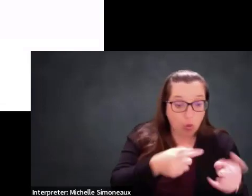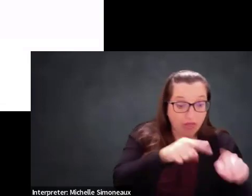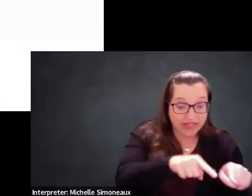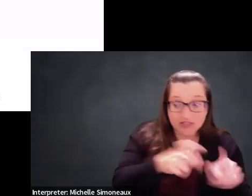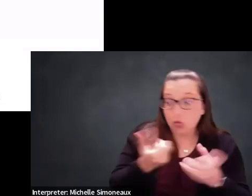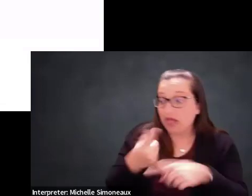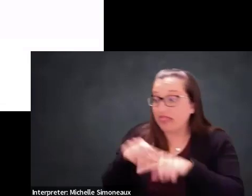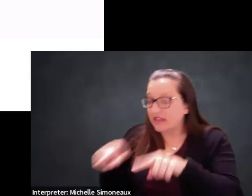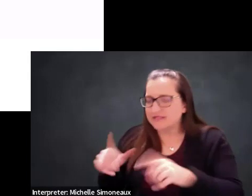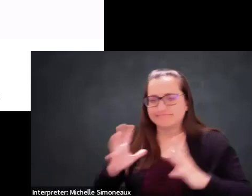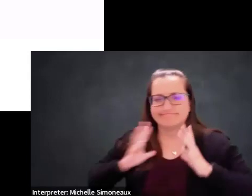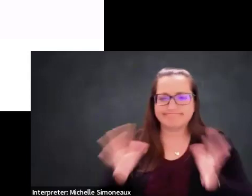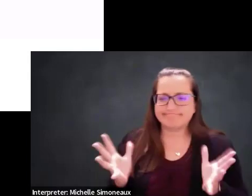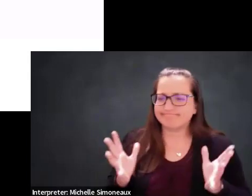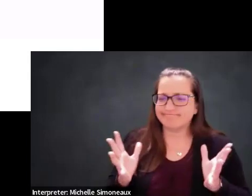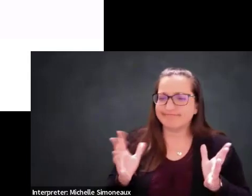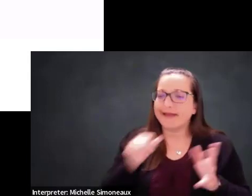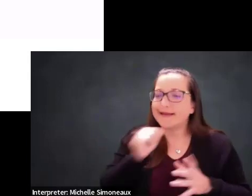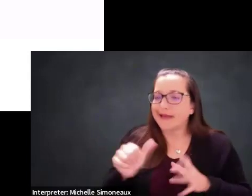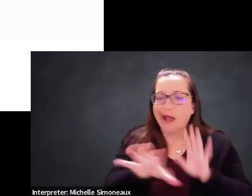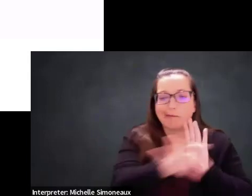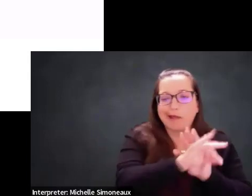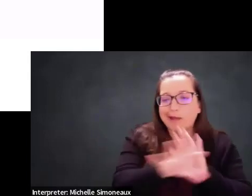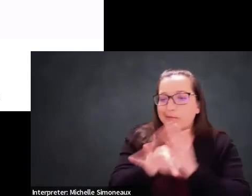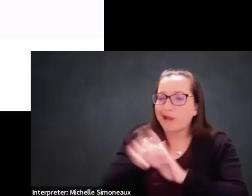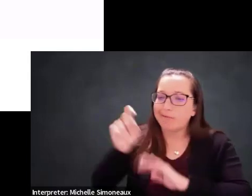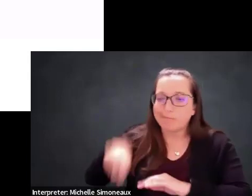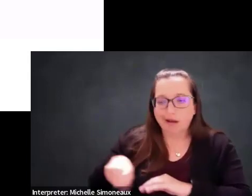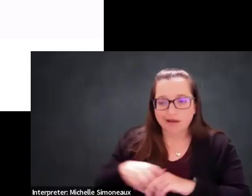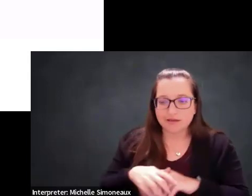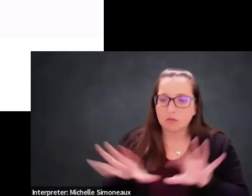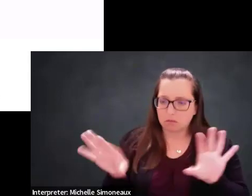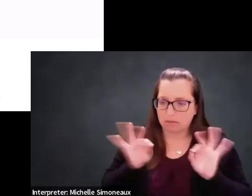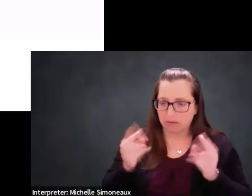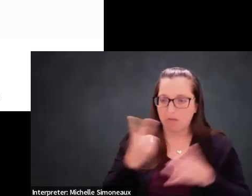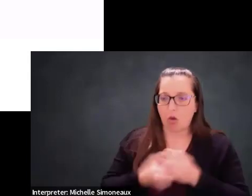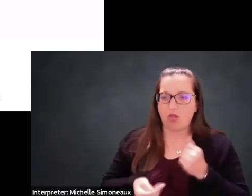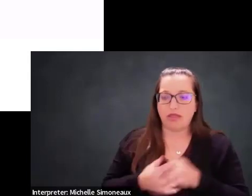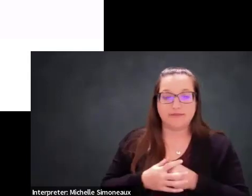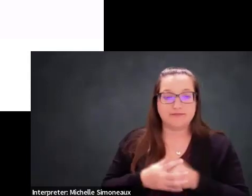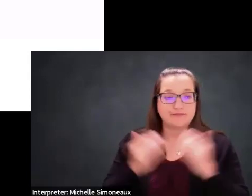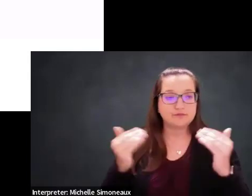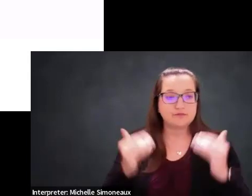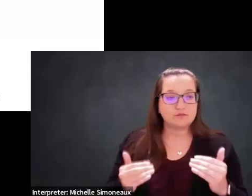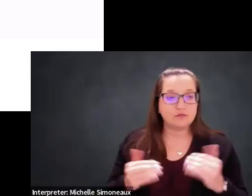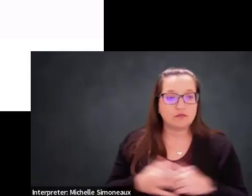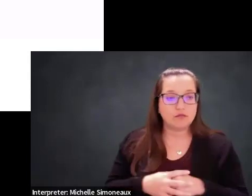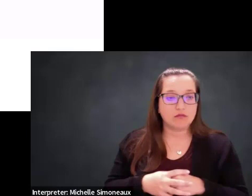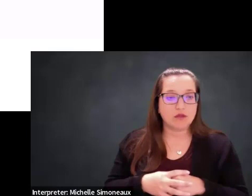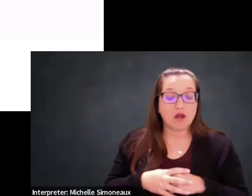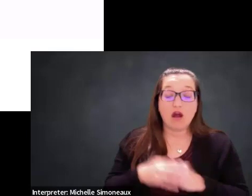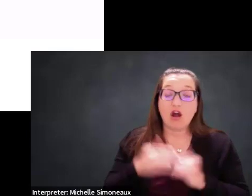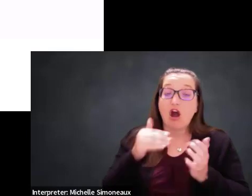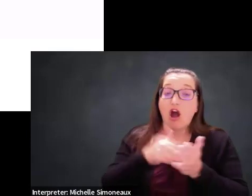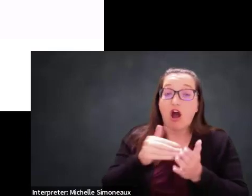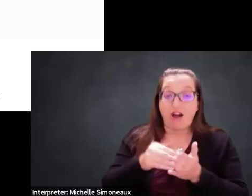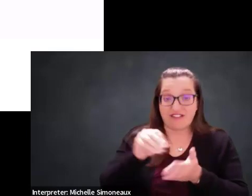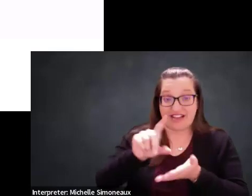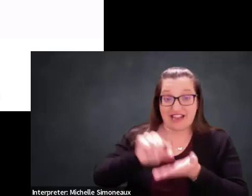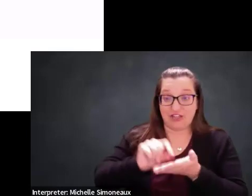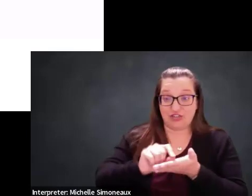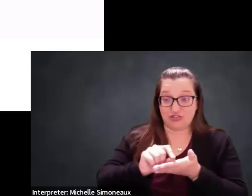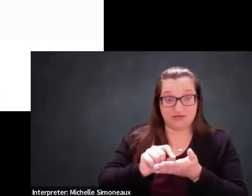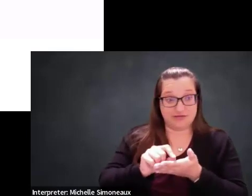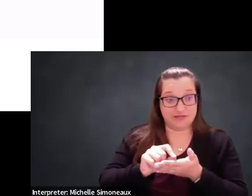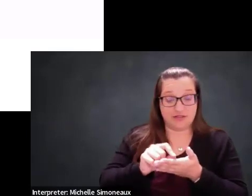the other, it should be all exposures if possible. And contrary to predictions often cited in literature, acquisition